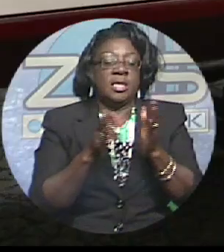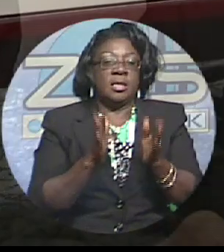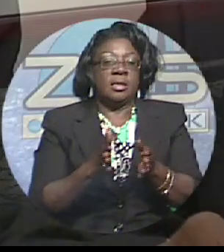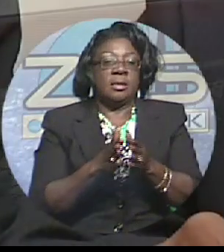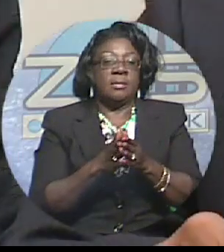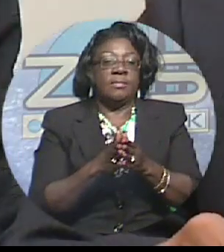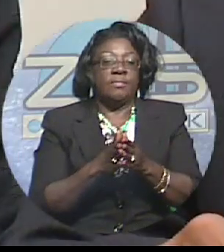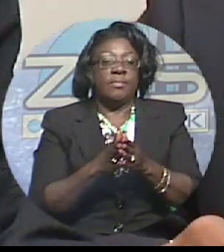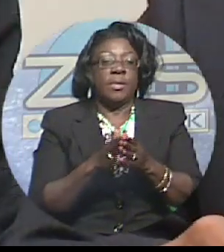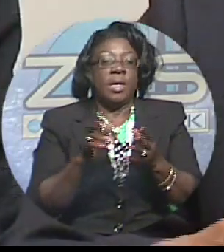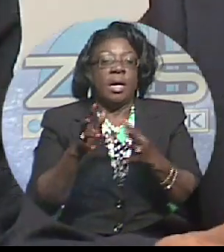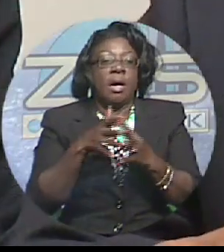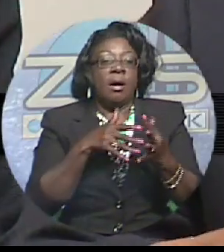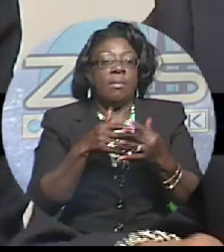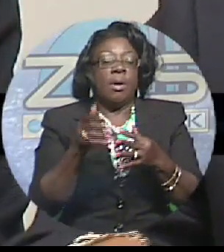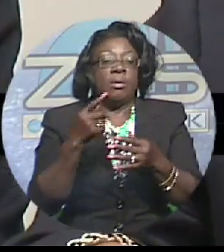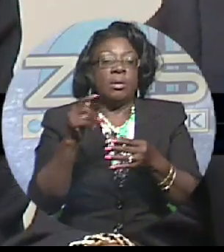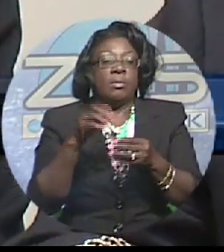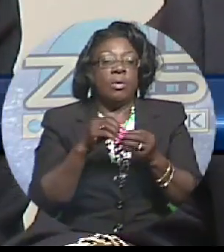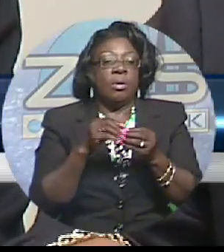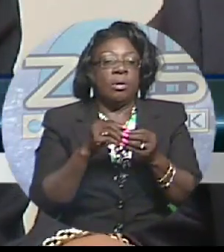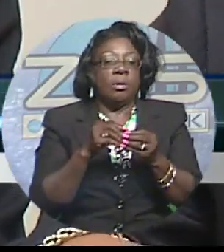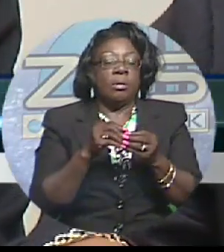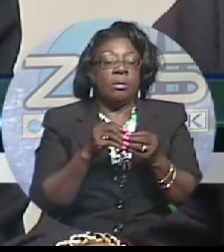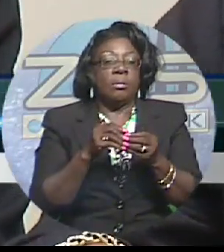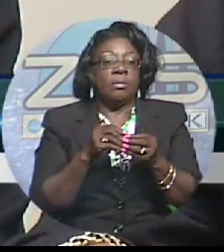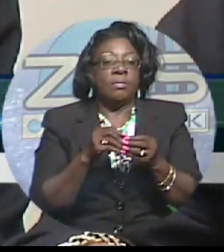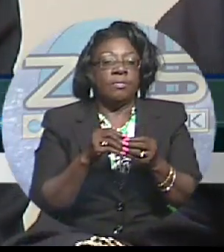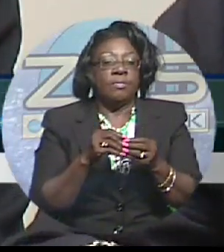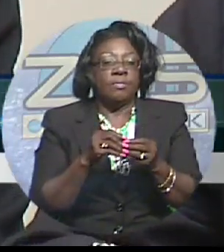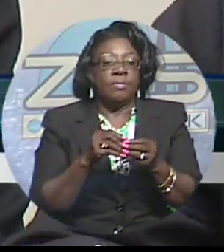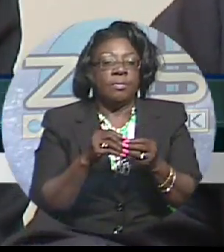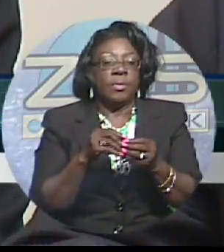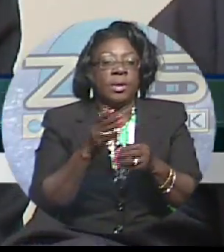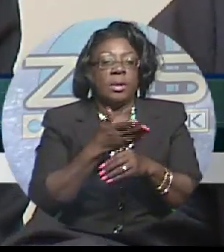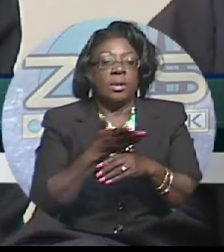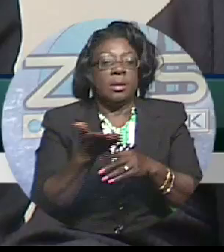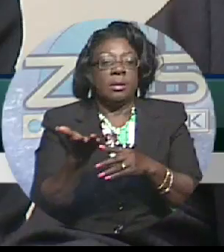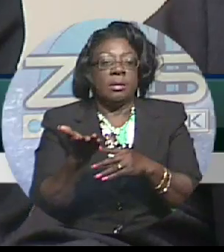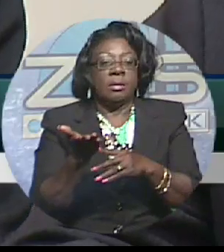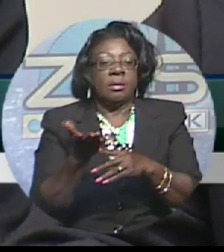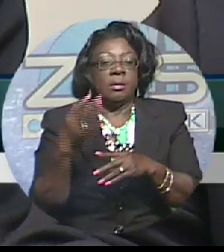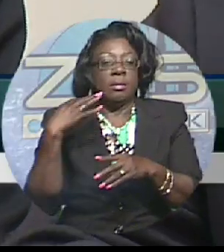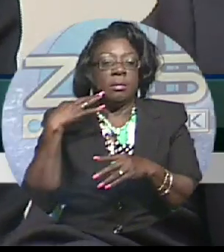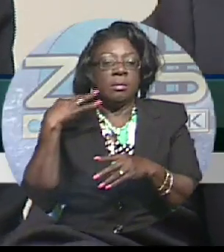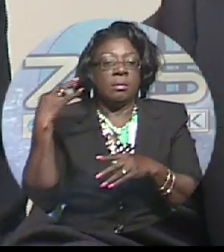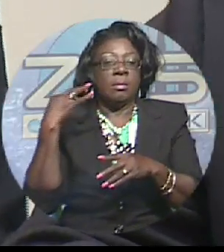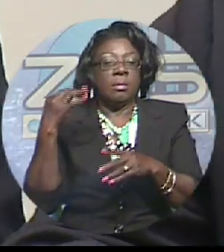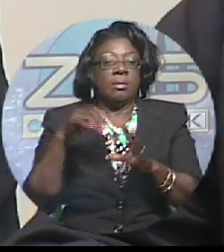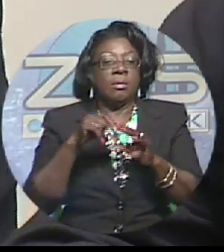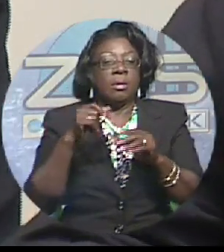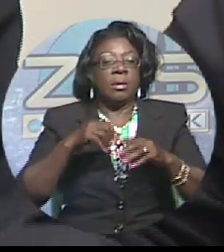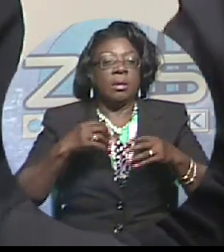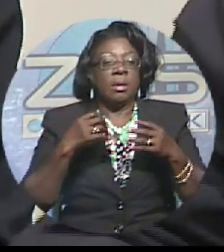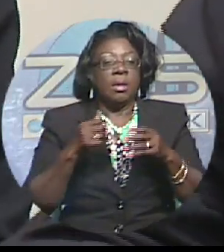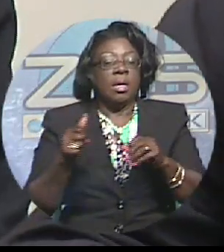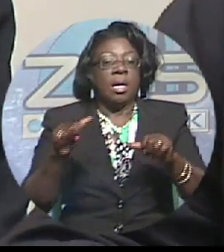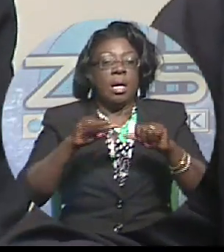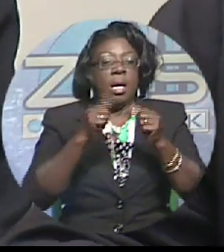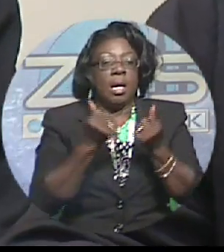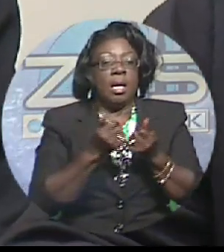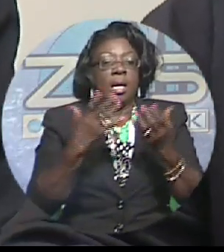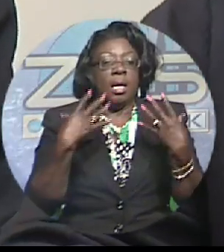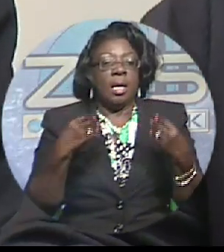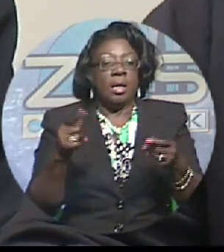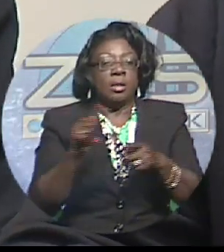Among the more than 150 successful applicants that will benefit from the Allied Healthcare Training, special consideration